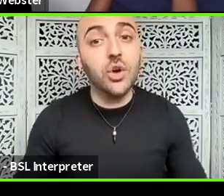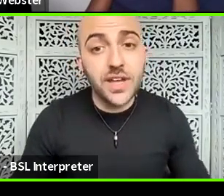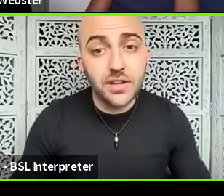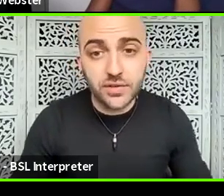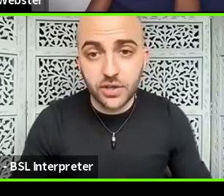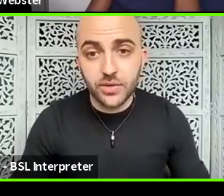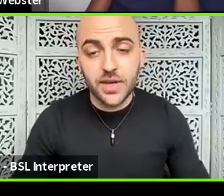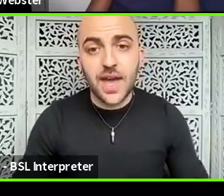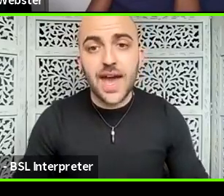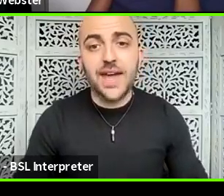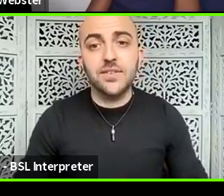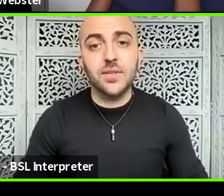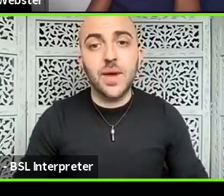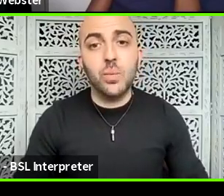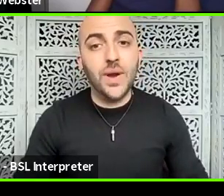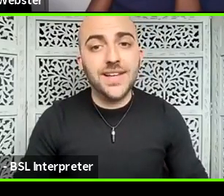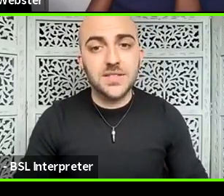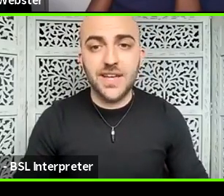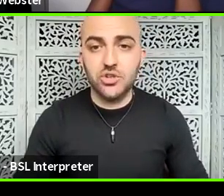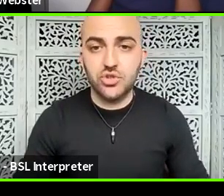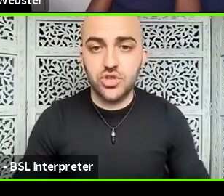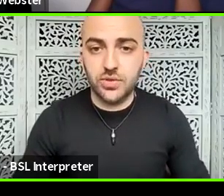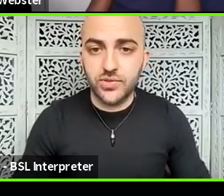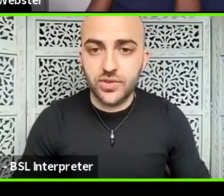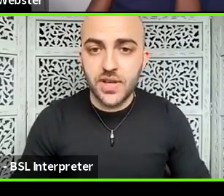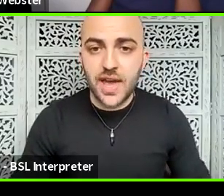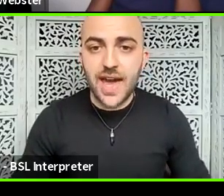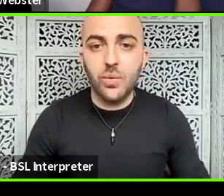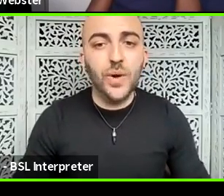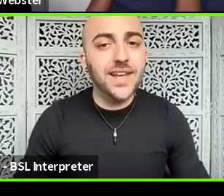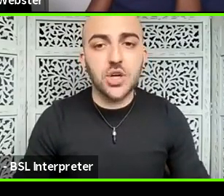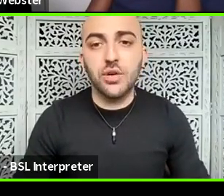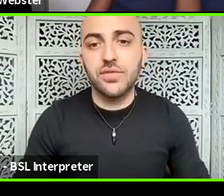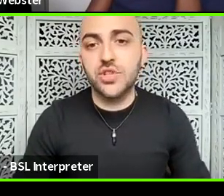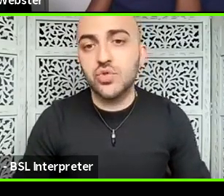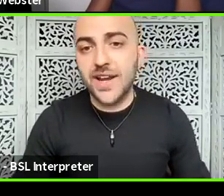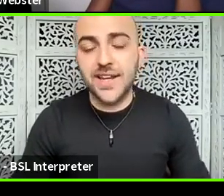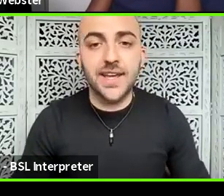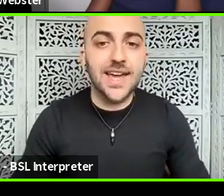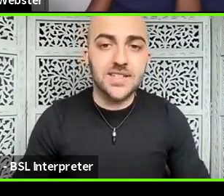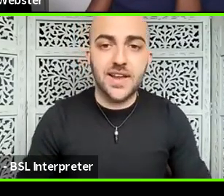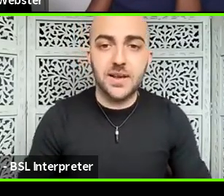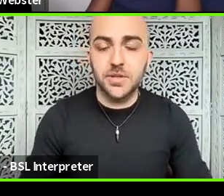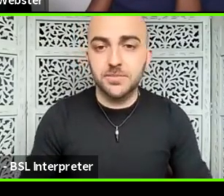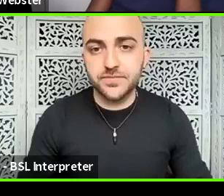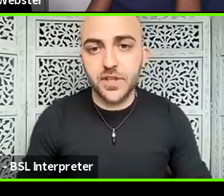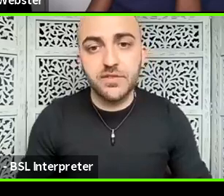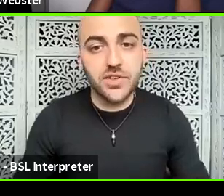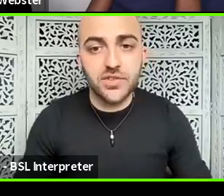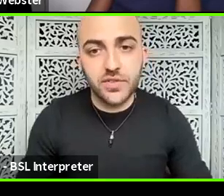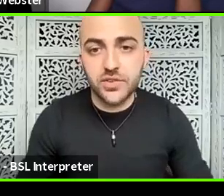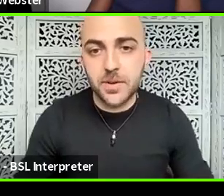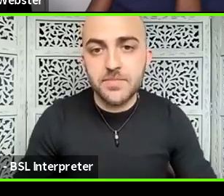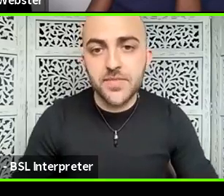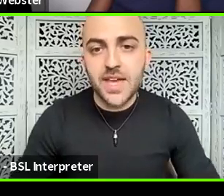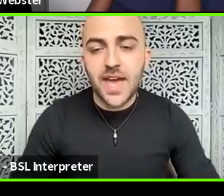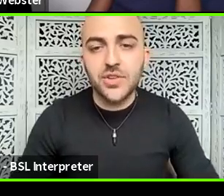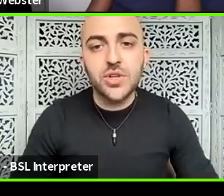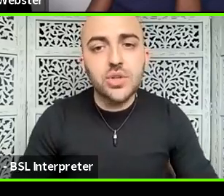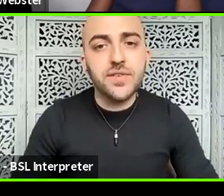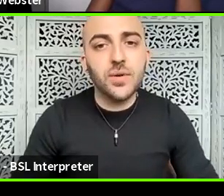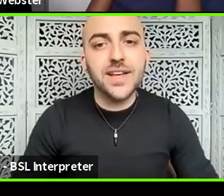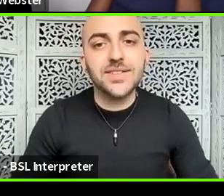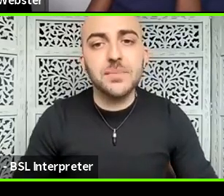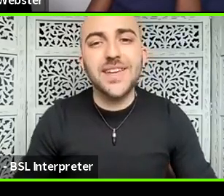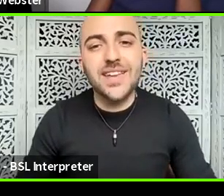hey, we're looking for you. And they're willing to be introduced and willing to offer training and development, vice versa.